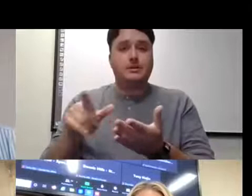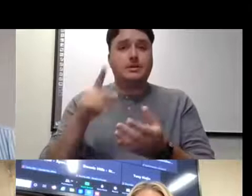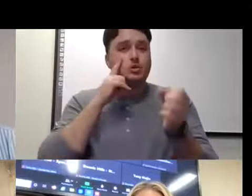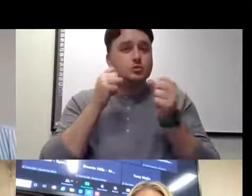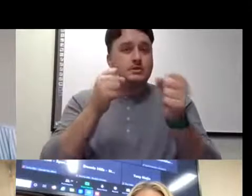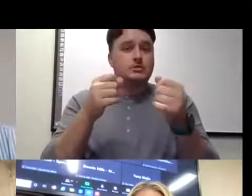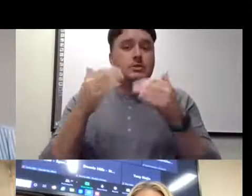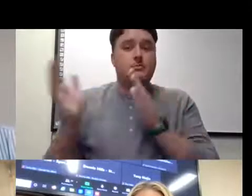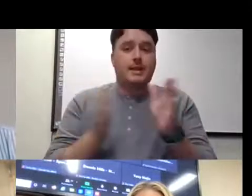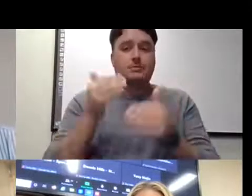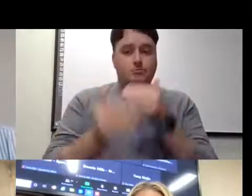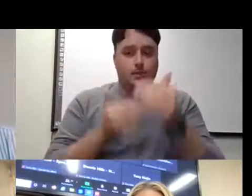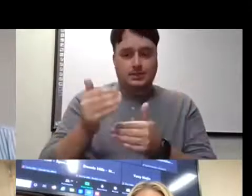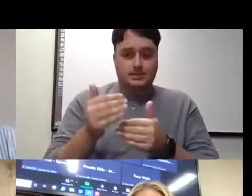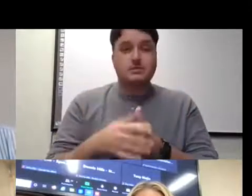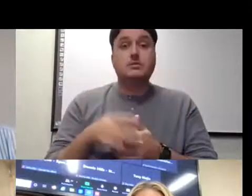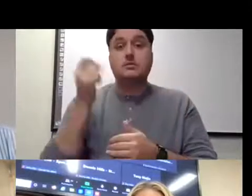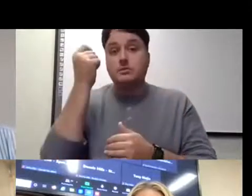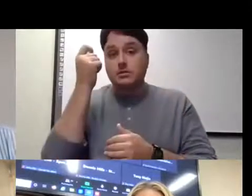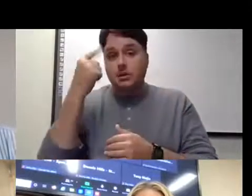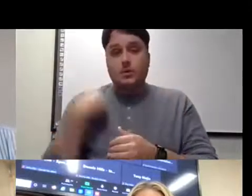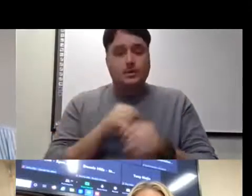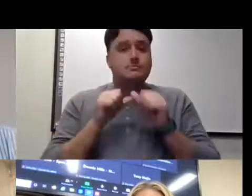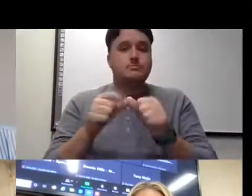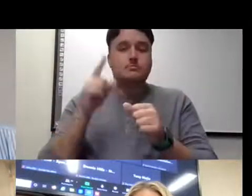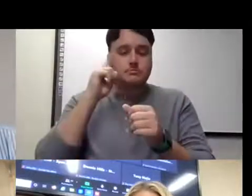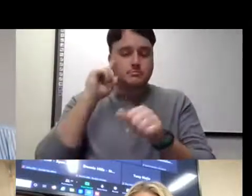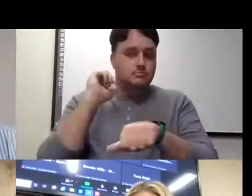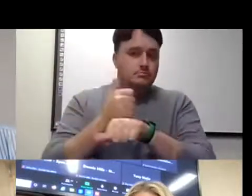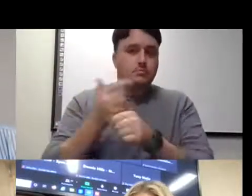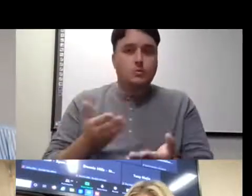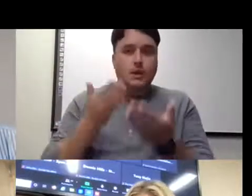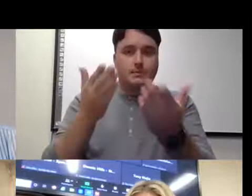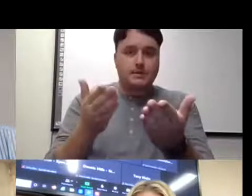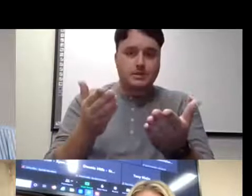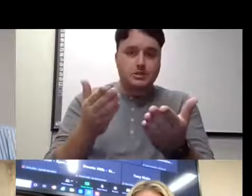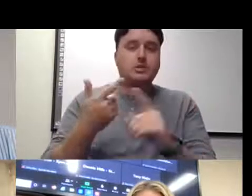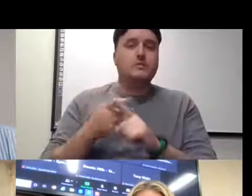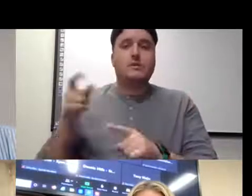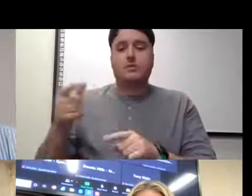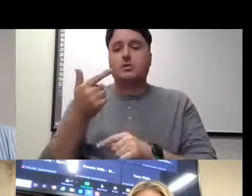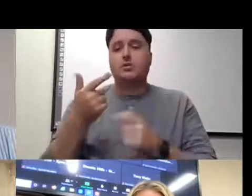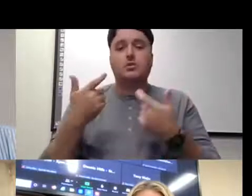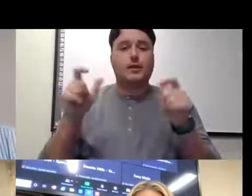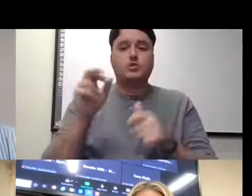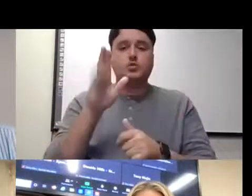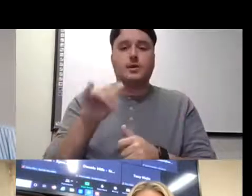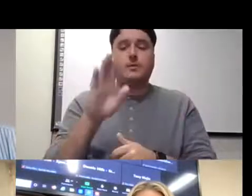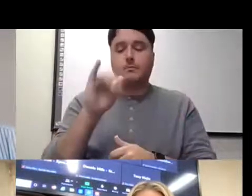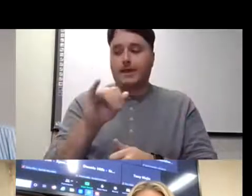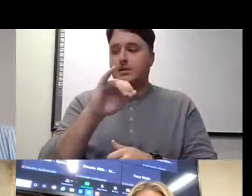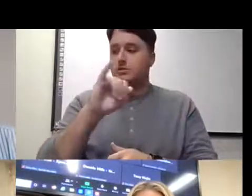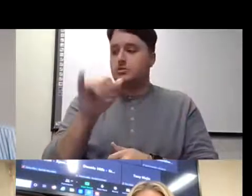planning process. However, we are committed to implementing the recommendations from the grand jury by June 30th,